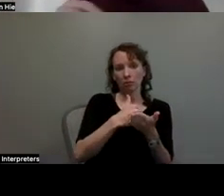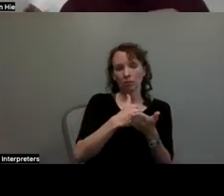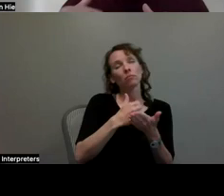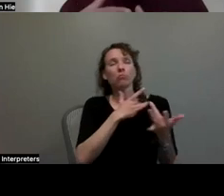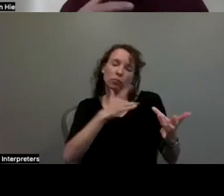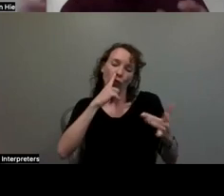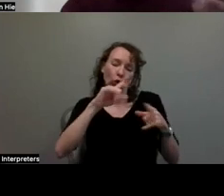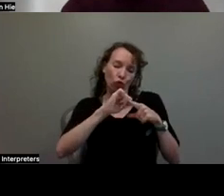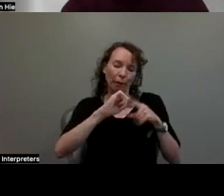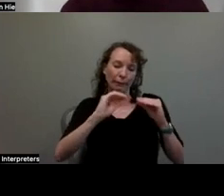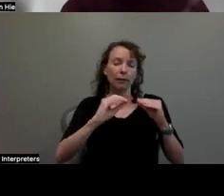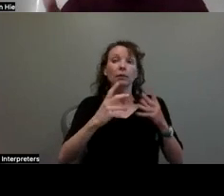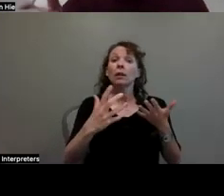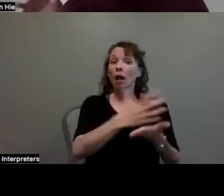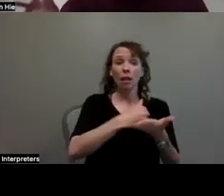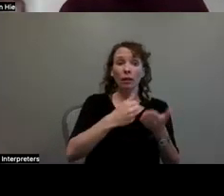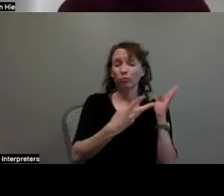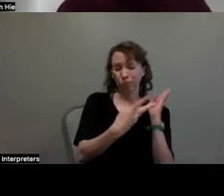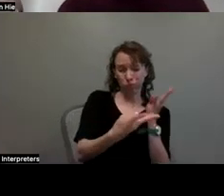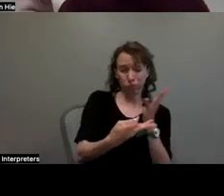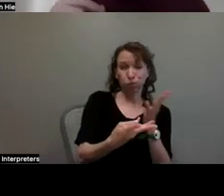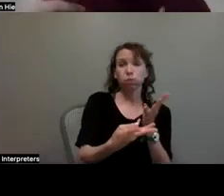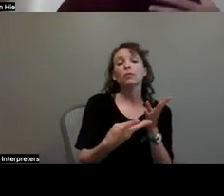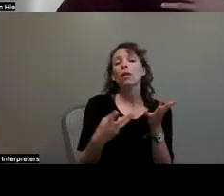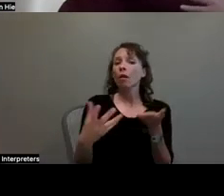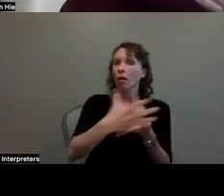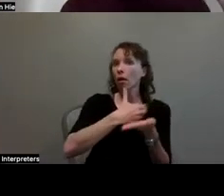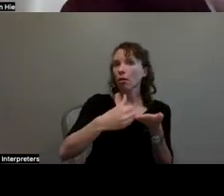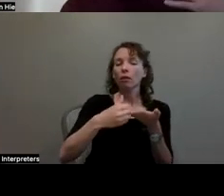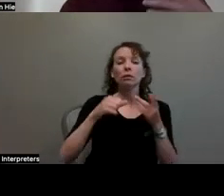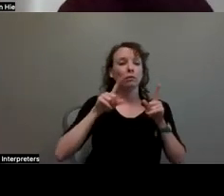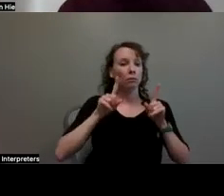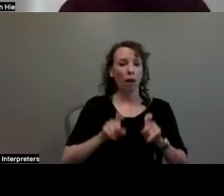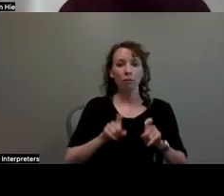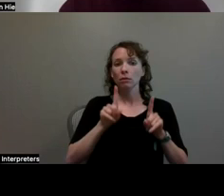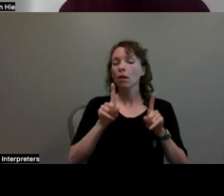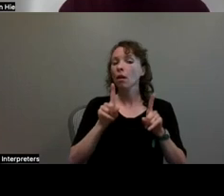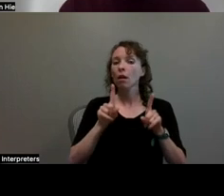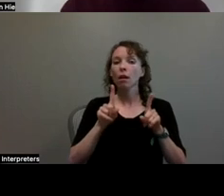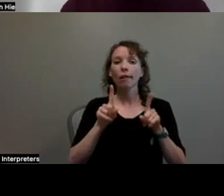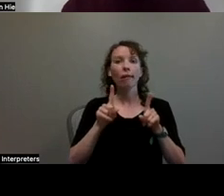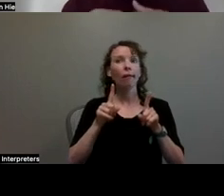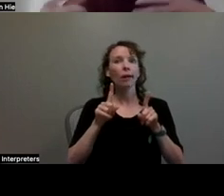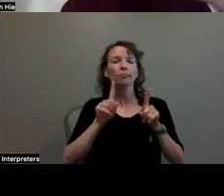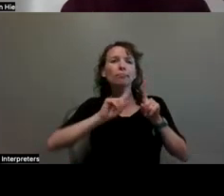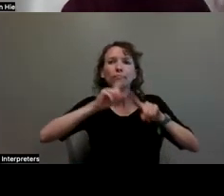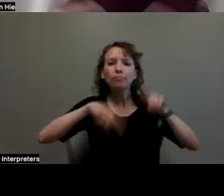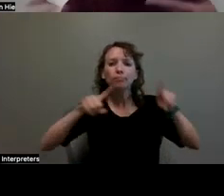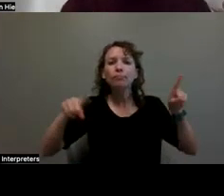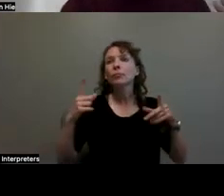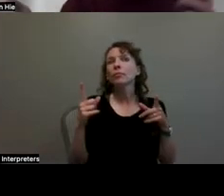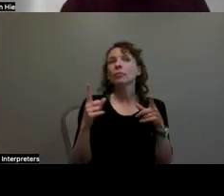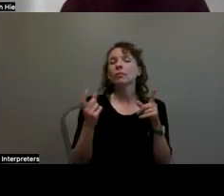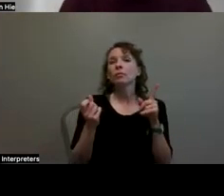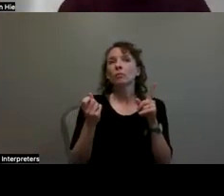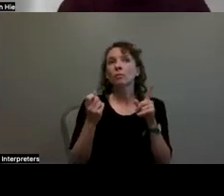in a high throughput way, assay random mutations to the wild type, or do